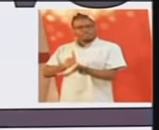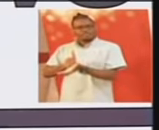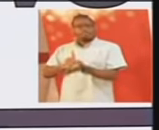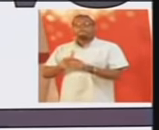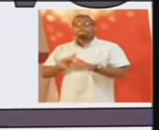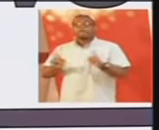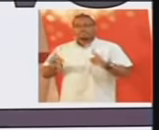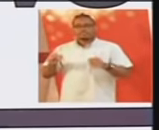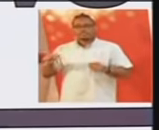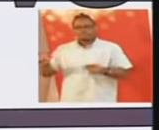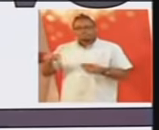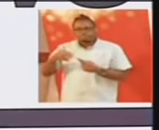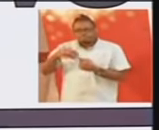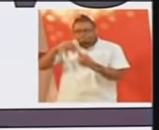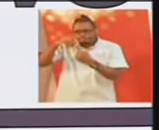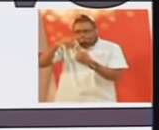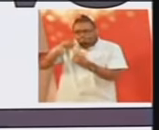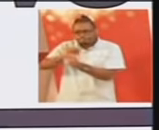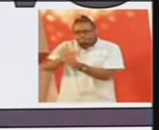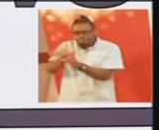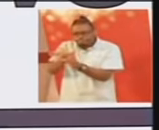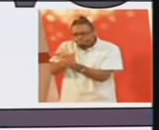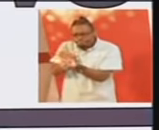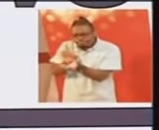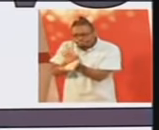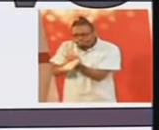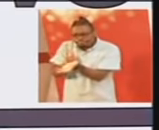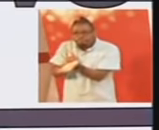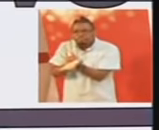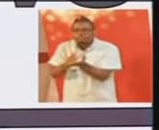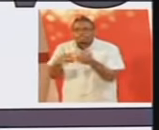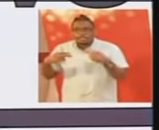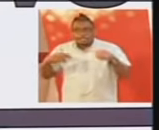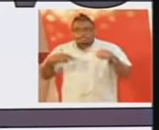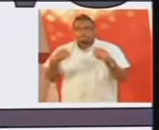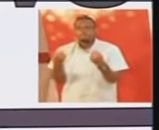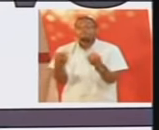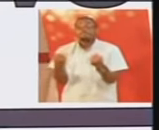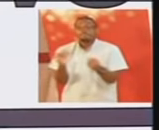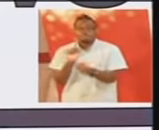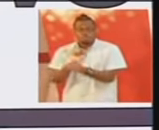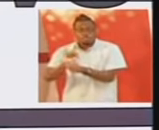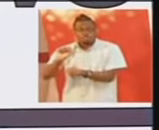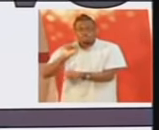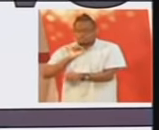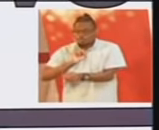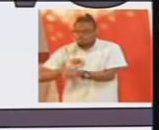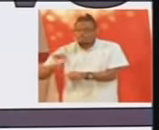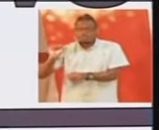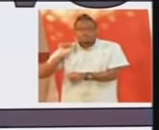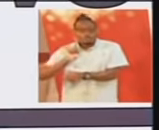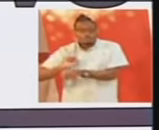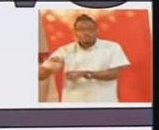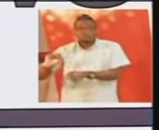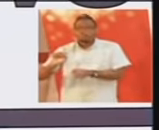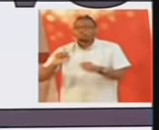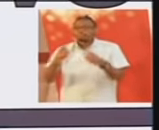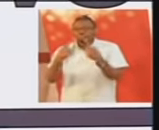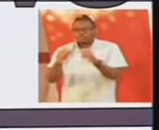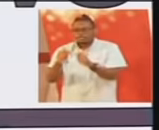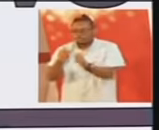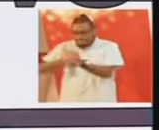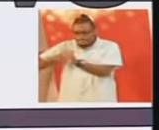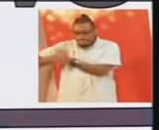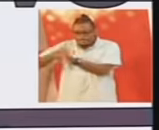doctor, and I am just one of the many dedicated frontline workers fighting day and